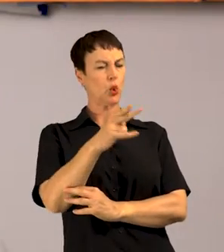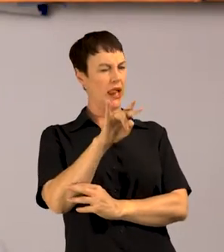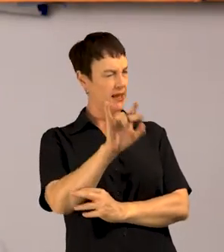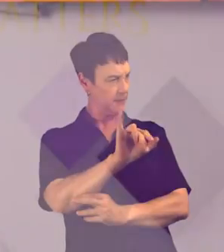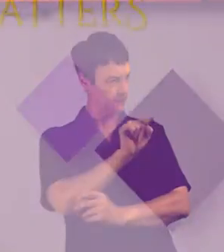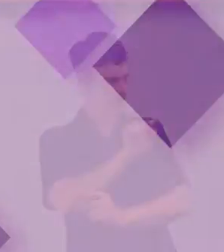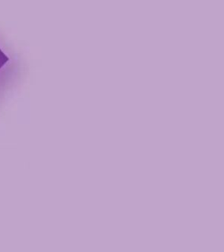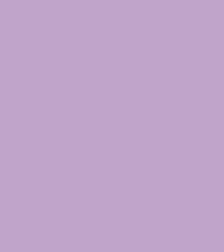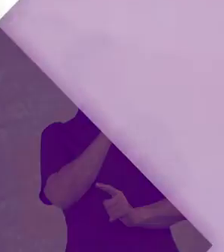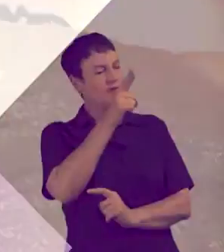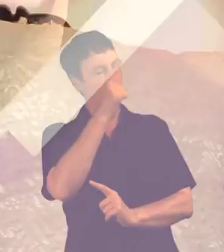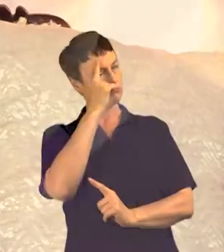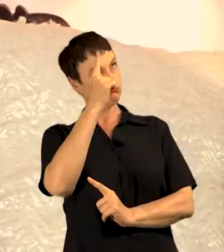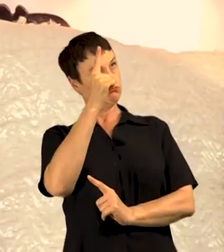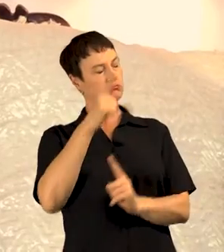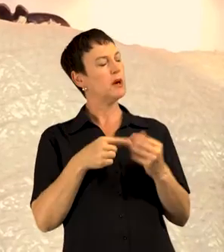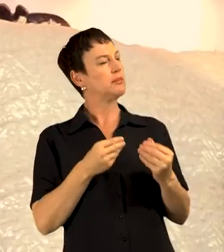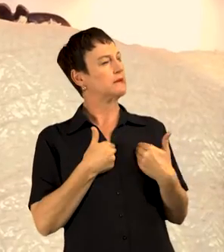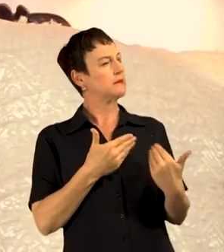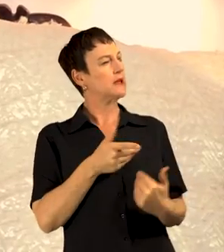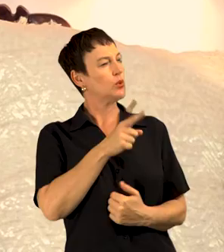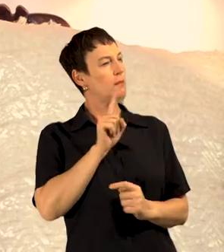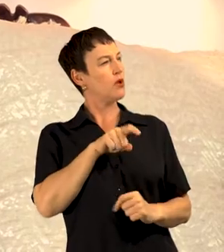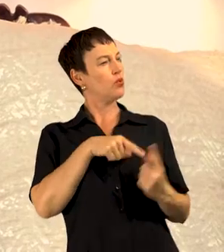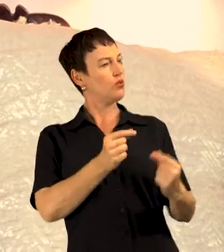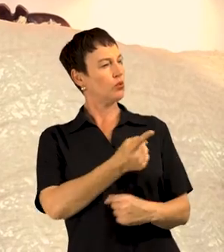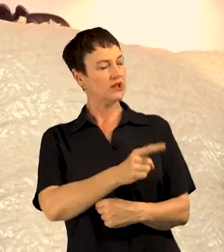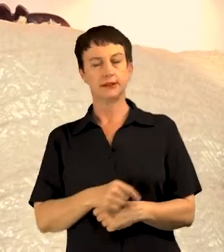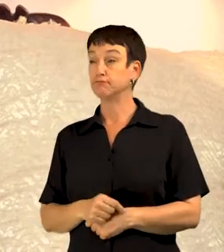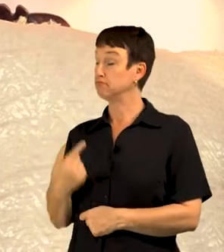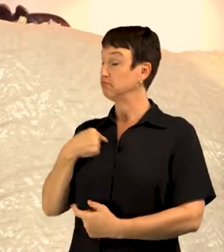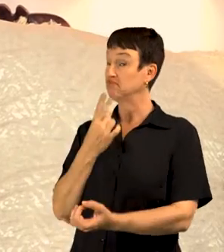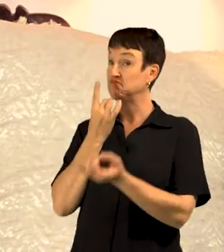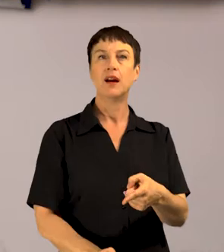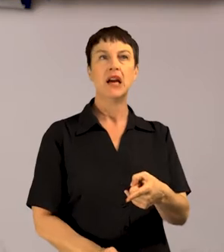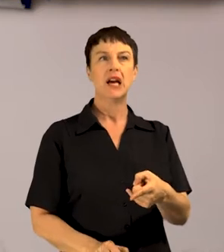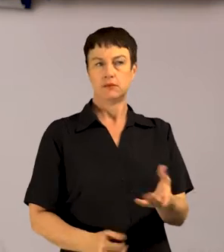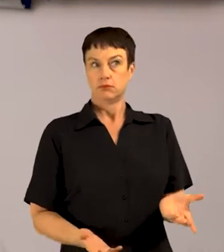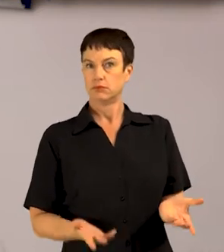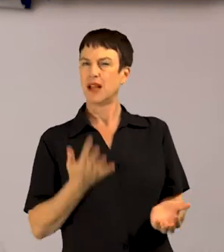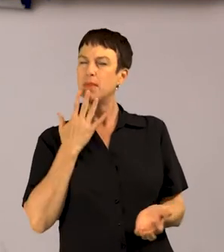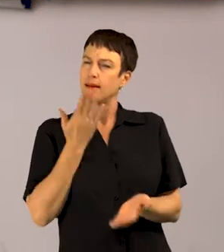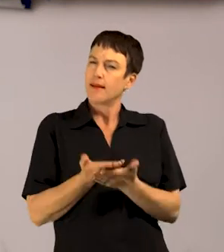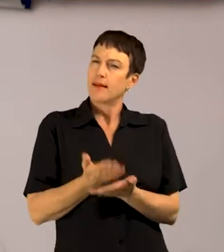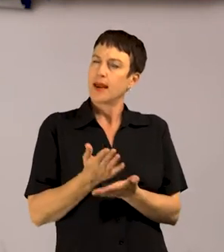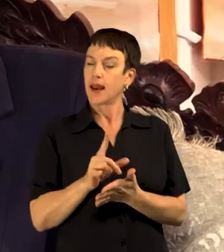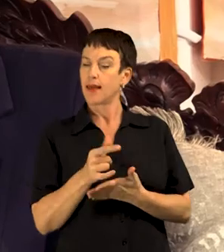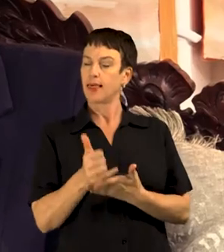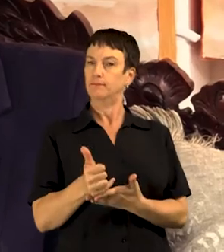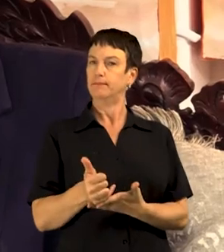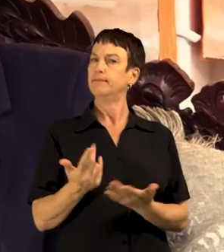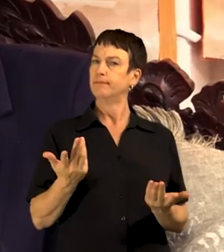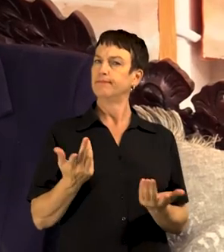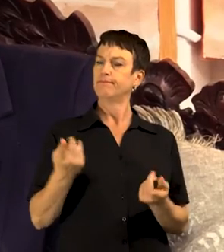at starting up a business? I always say, start with your passion. What do you love the most? What are the bodies that are available that